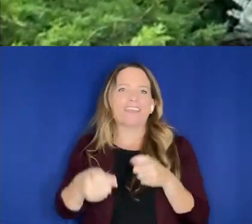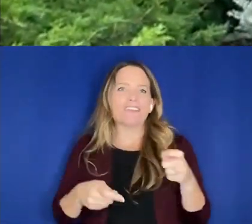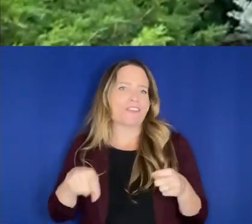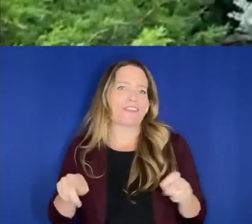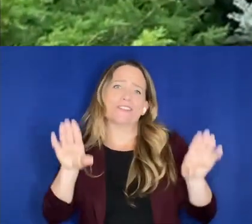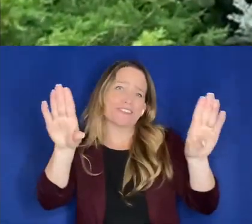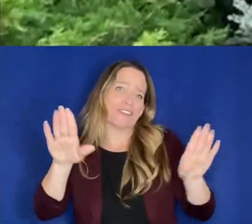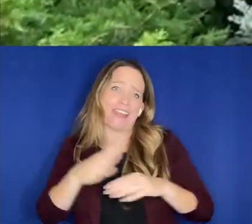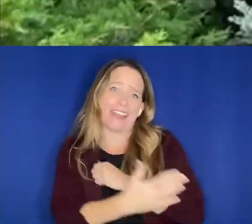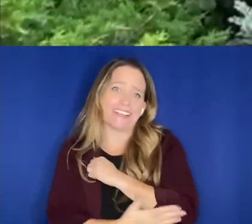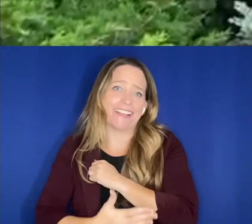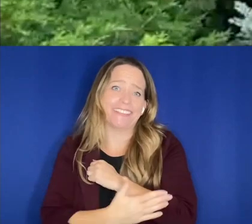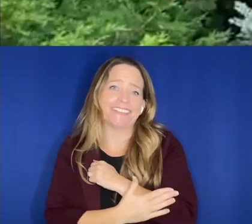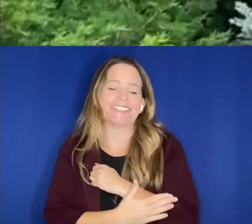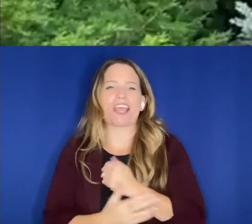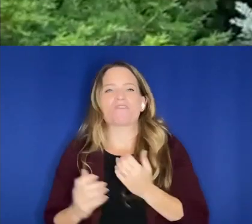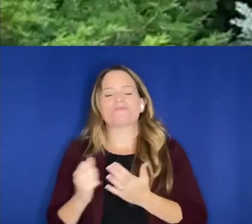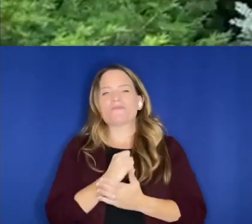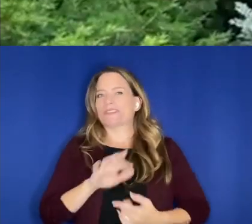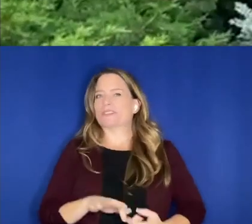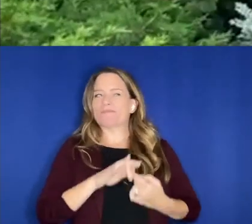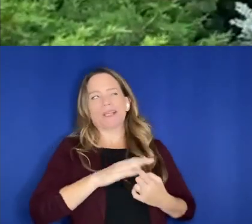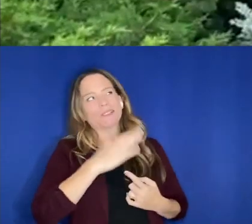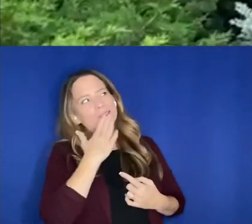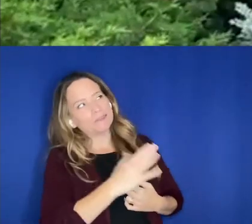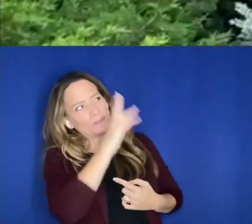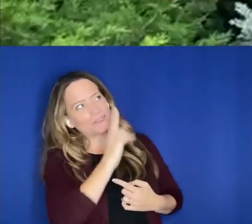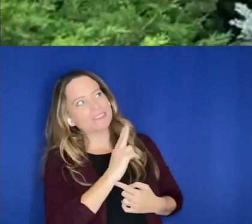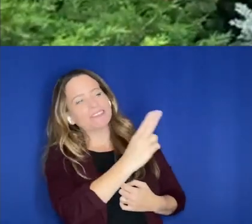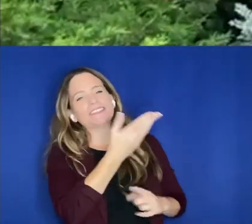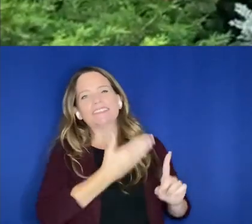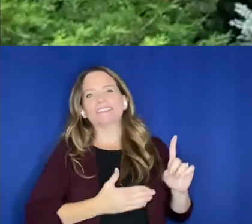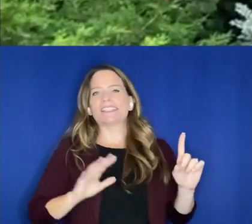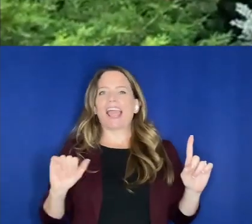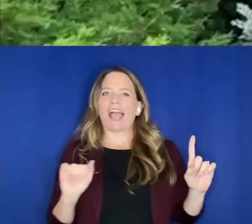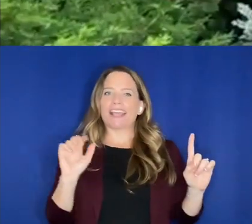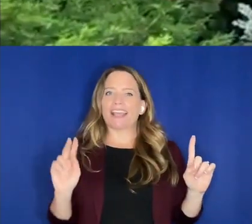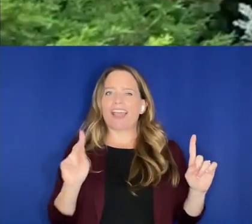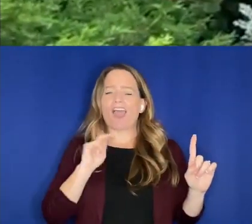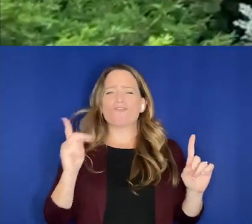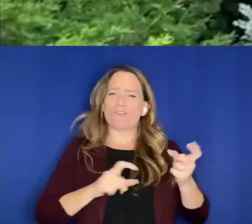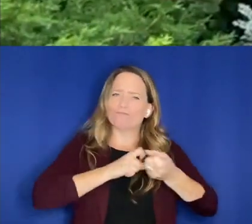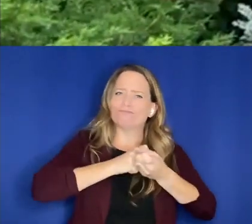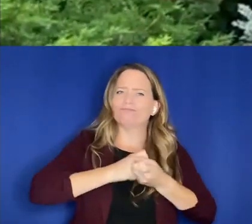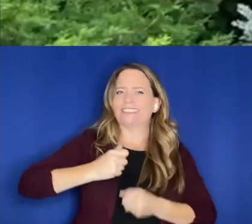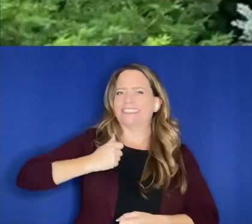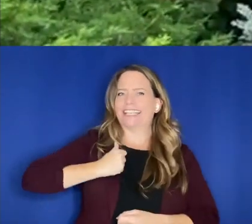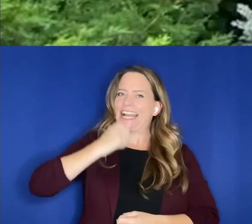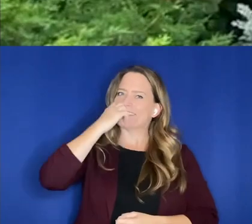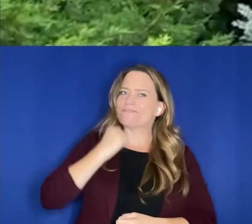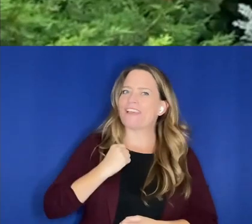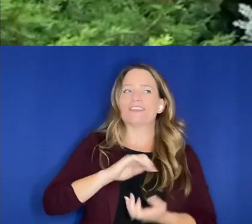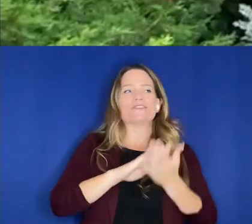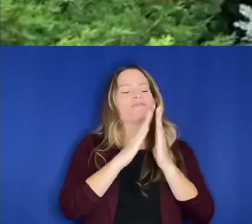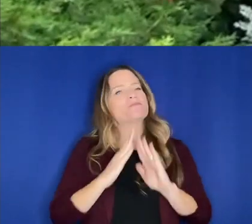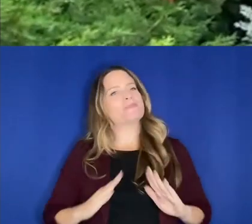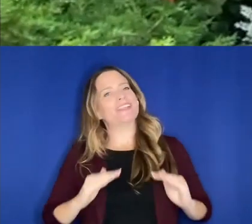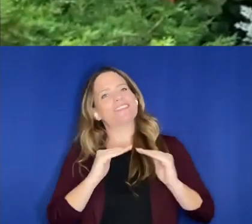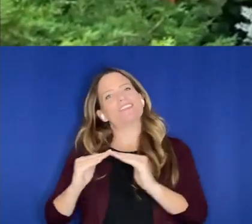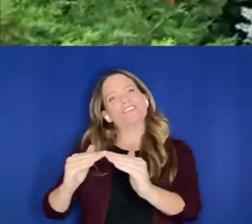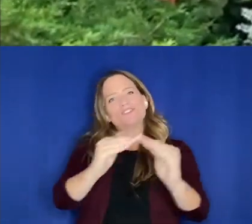great country. I want to pay special tribute to His Highness the Aga Khan for always standing up for the Canadian values of